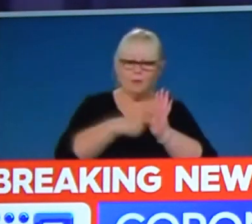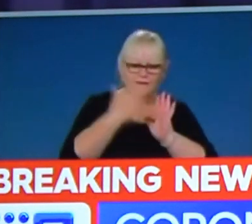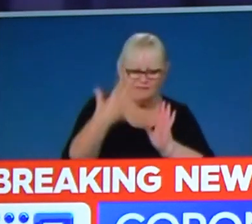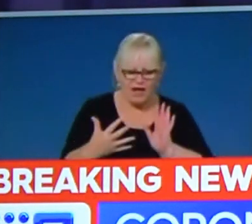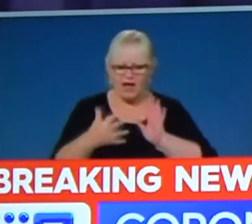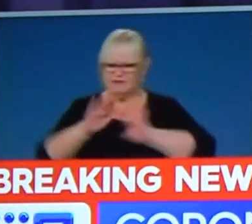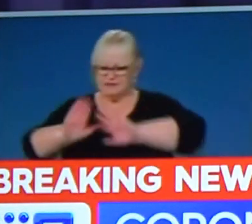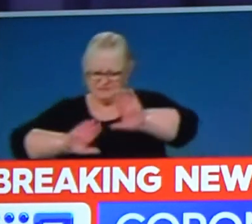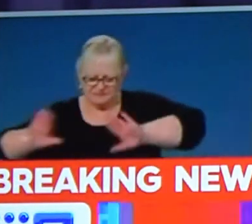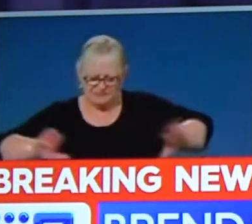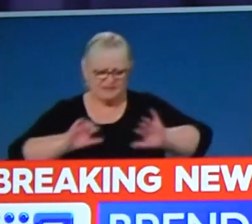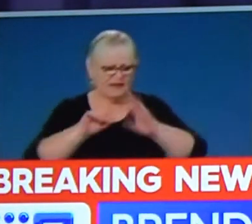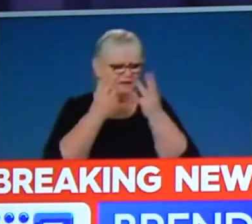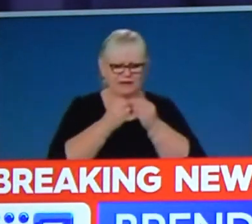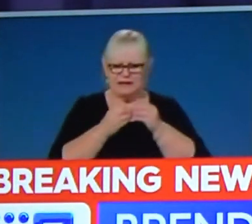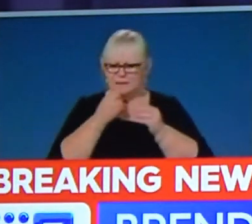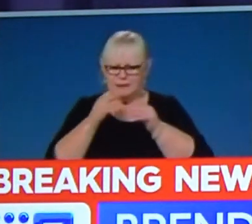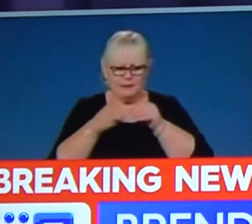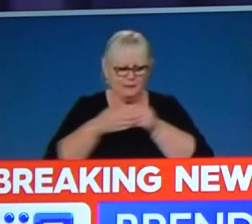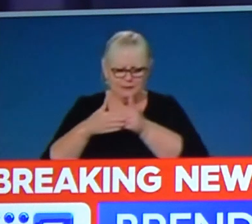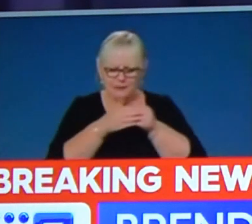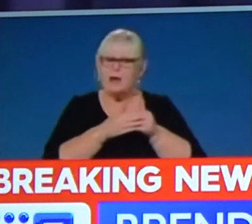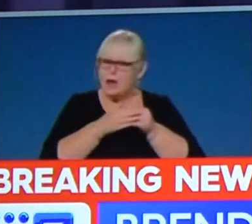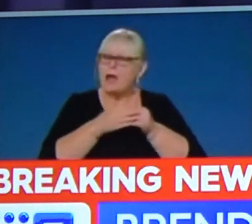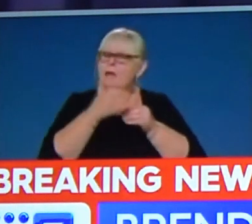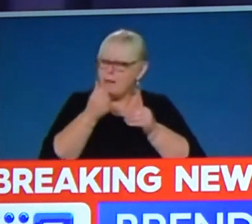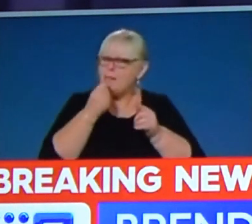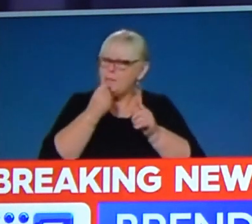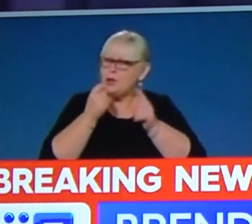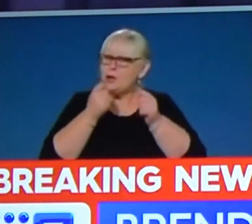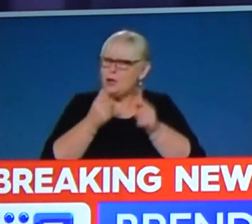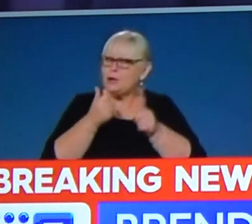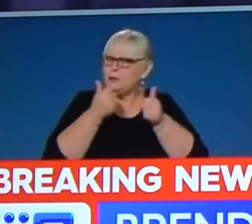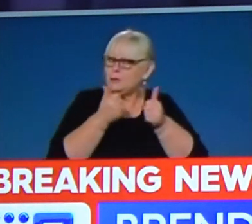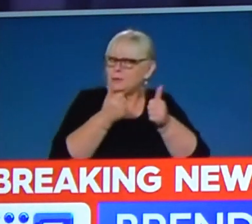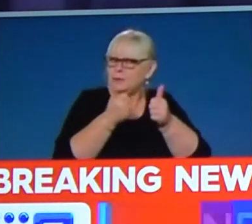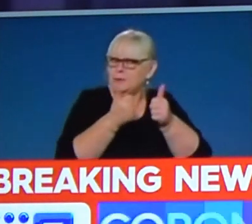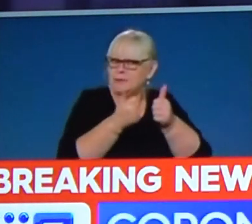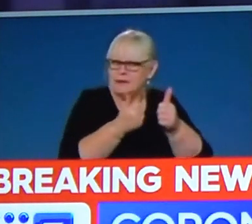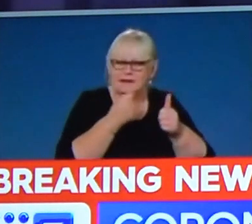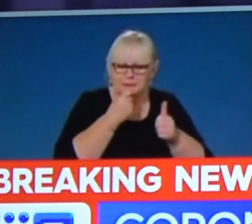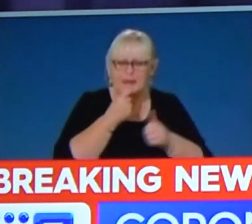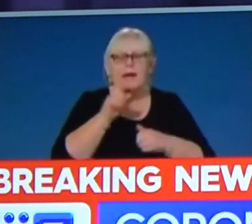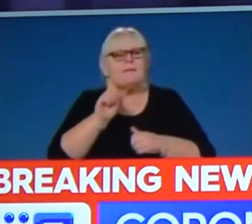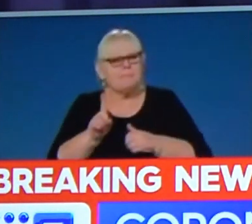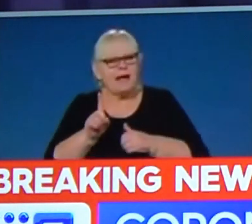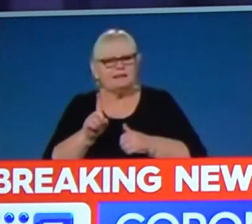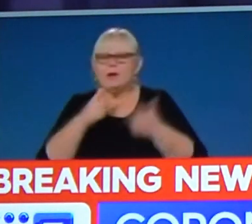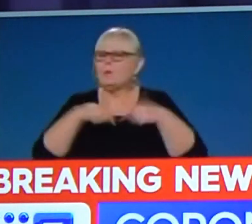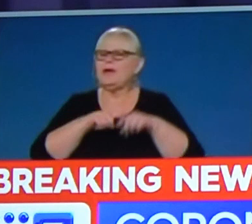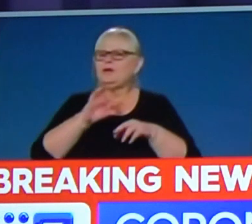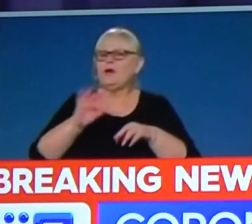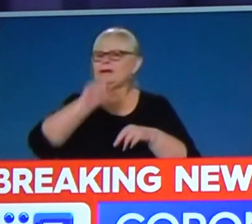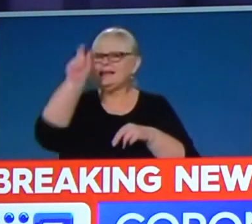place and the social distancing measures are likely to having some early effect. I should say at the outset that we are not Italy, we are